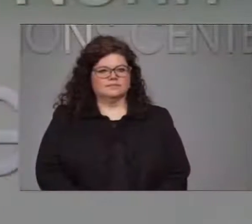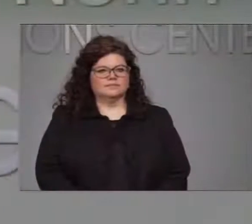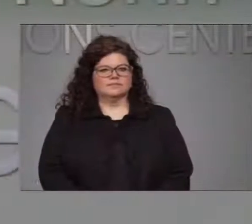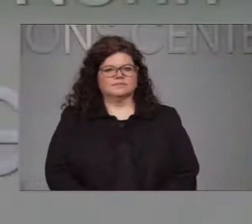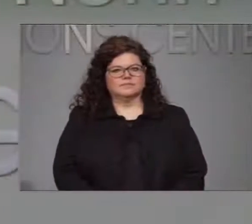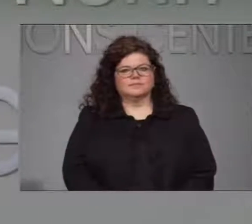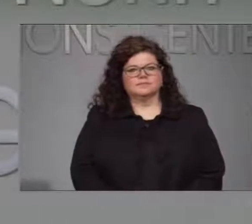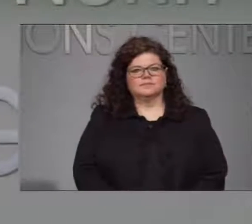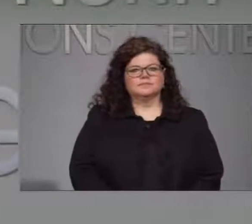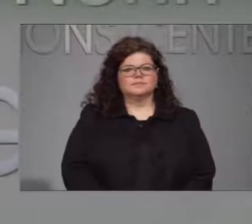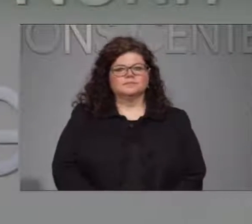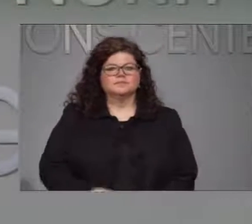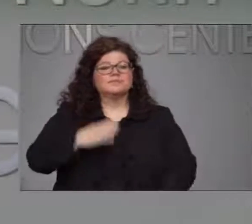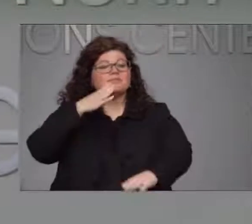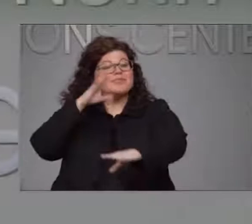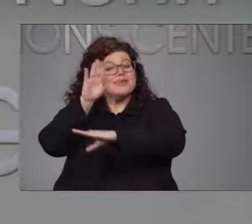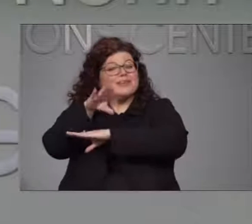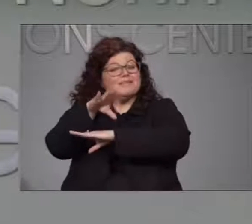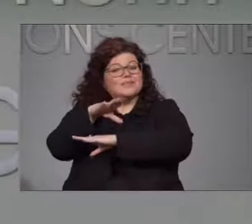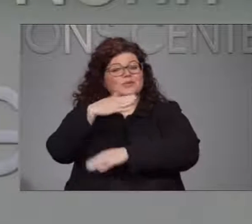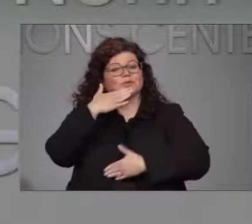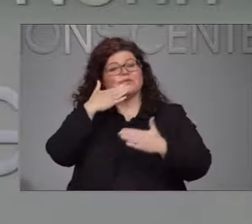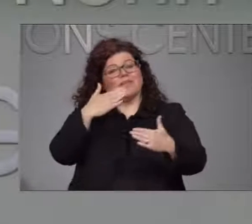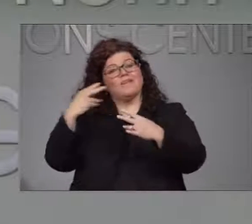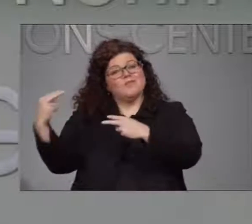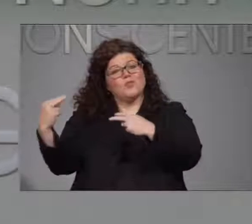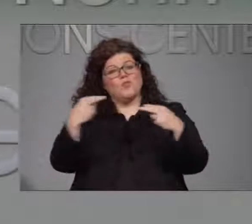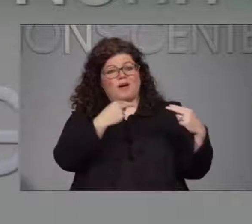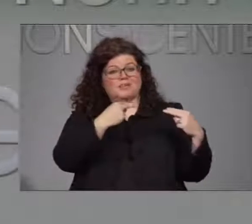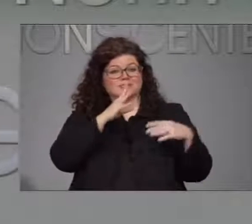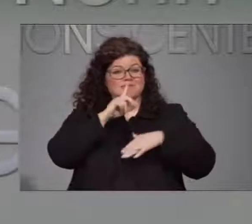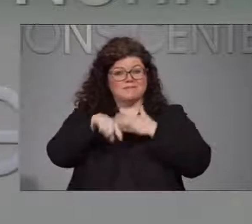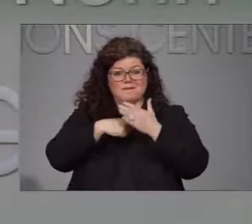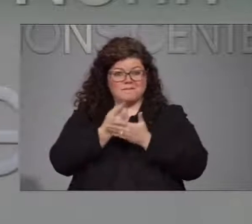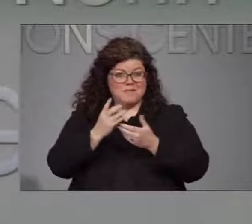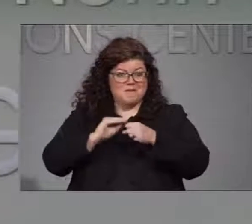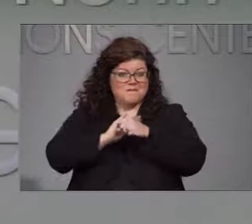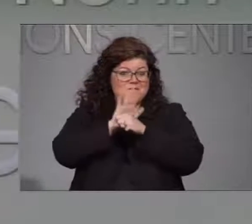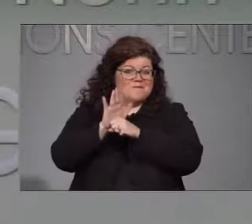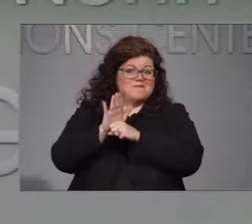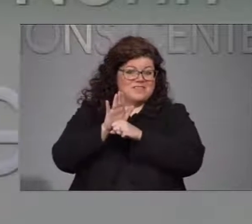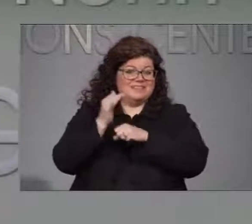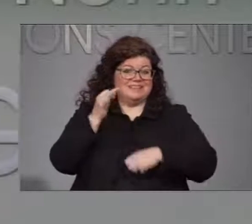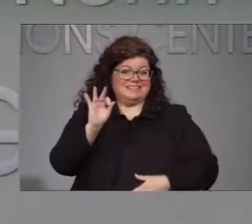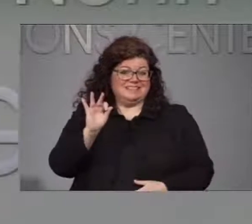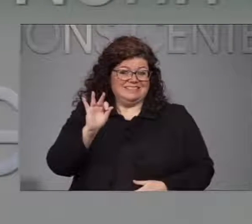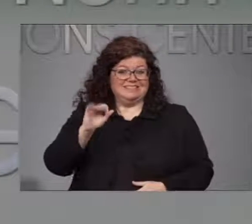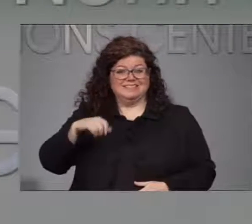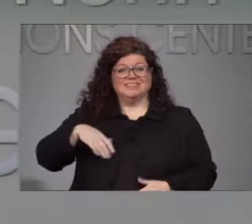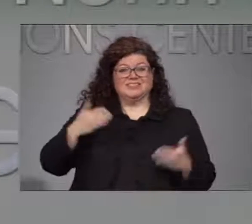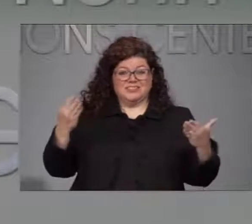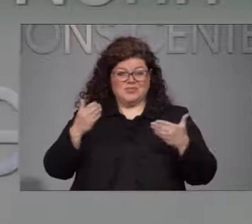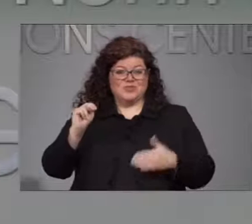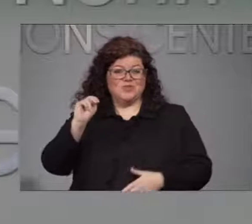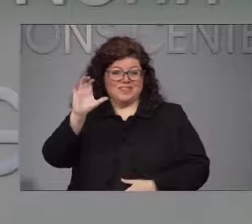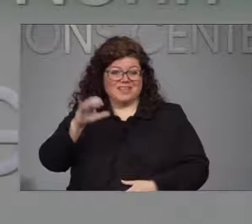Good afternoon, everybody, and thank you for joining today's briefing on COVID-19 in North Carolina. As of today, we have